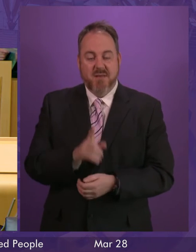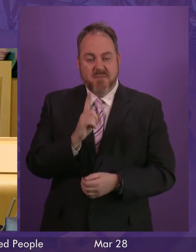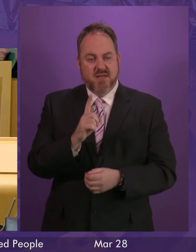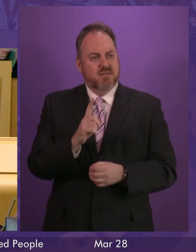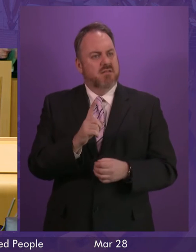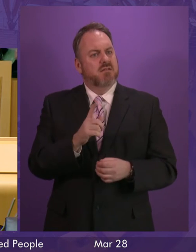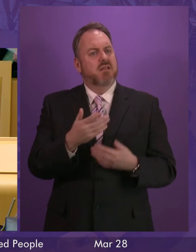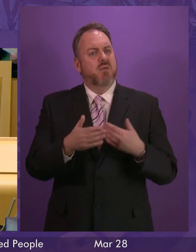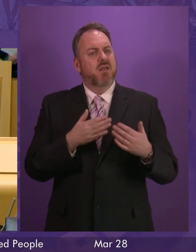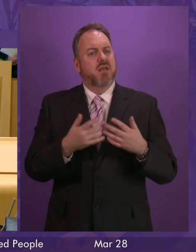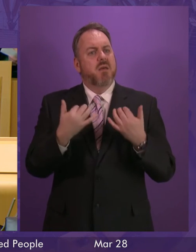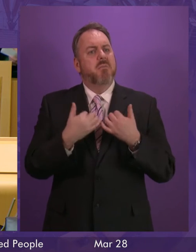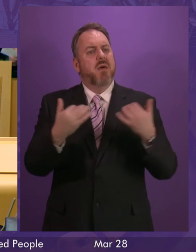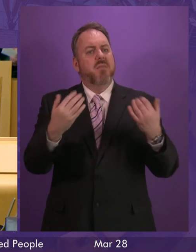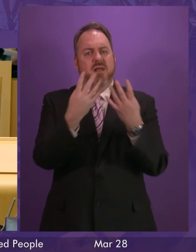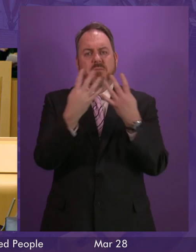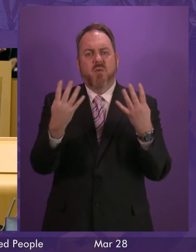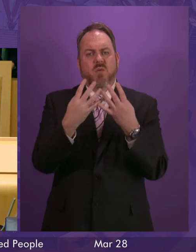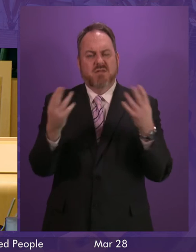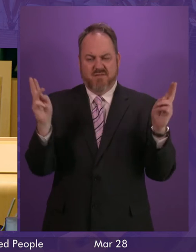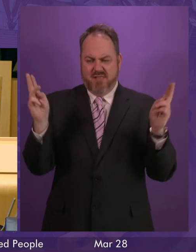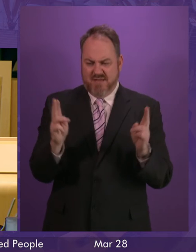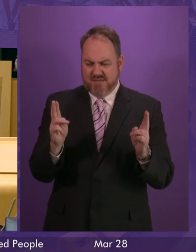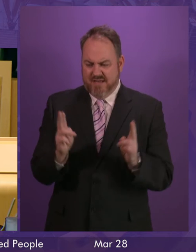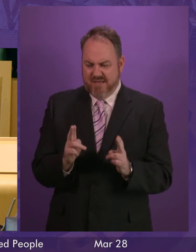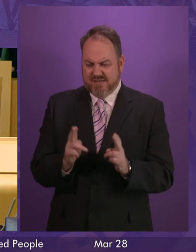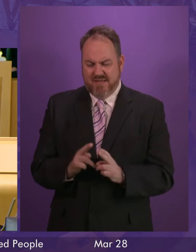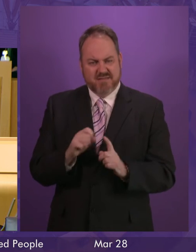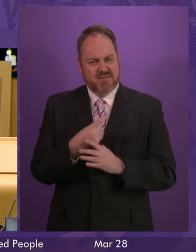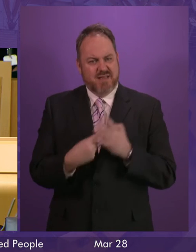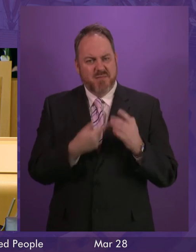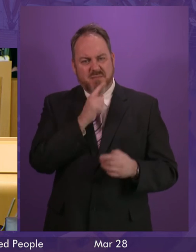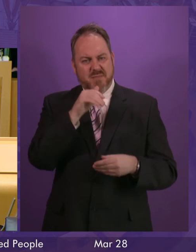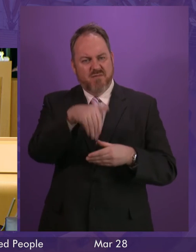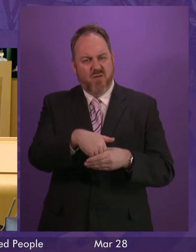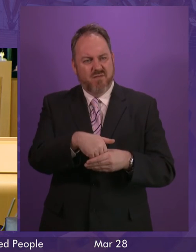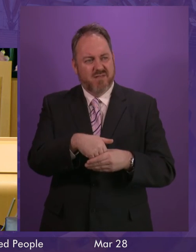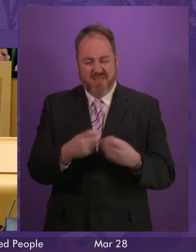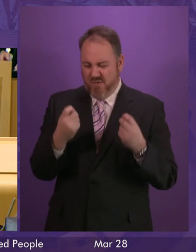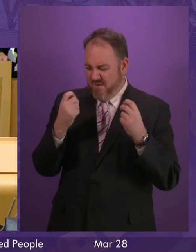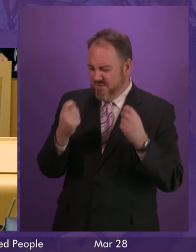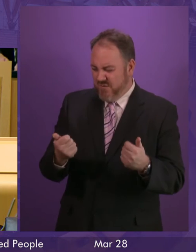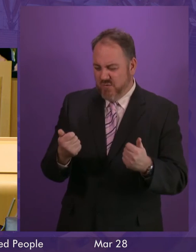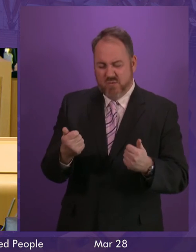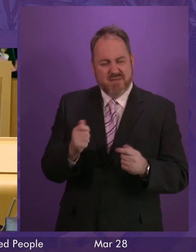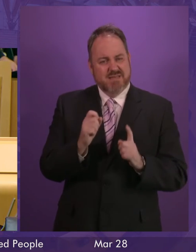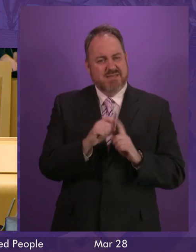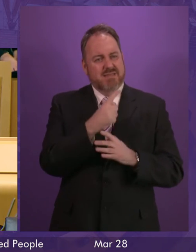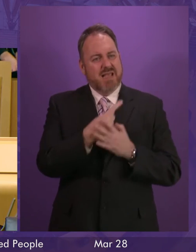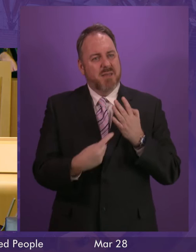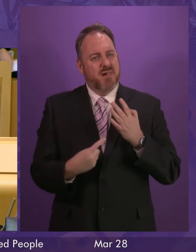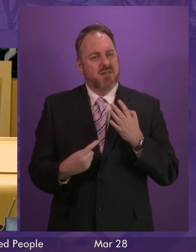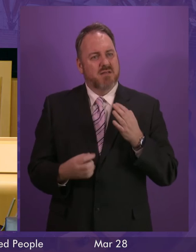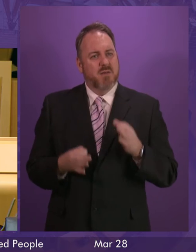in recent years, and there are, of course, very few politicians with a disability, disability, and this needs to be addressed for greater